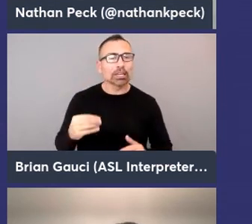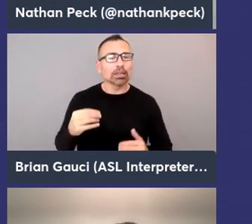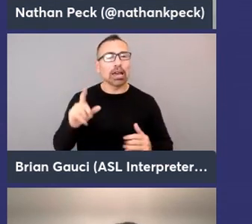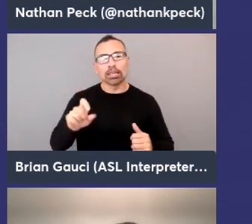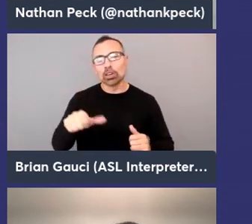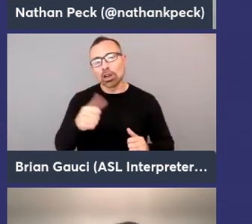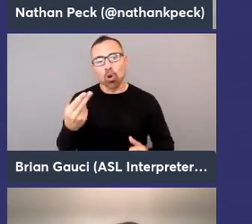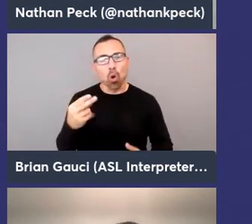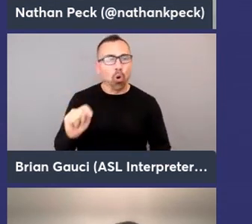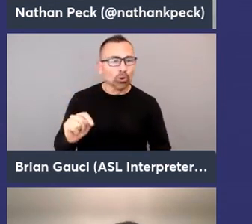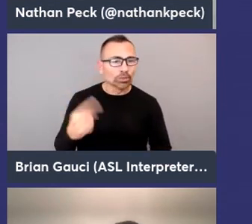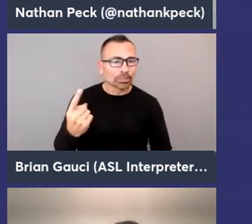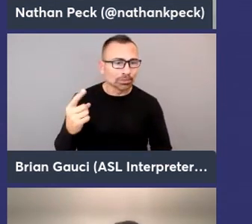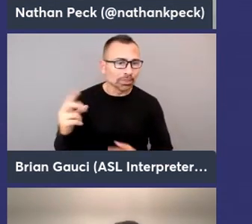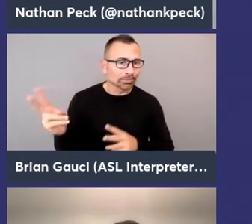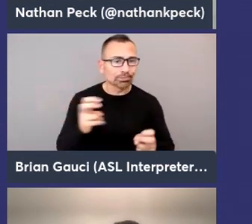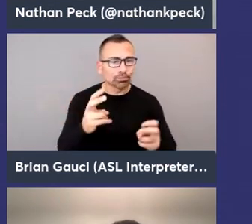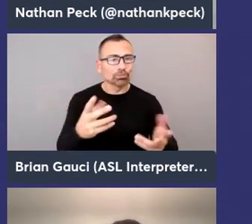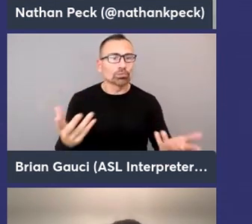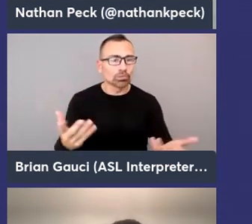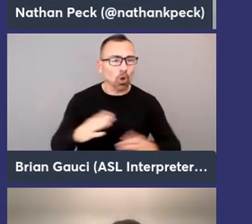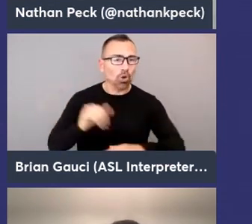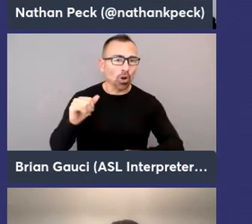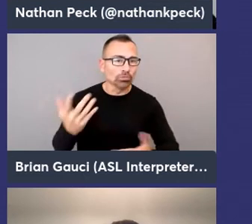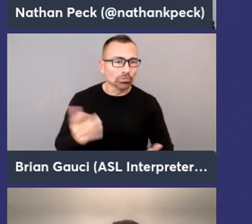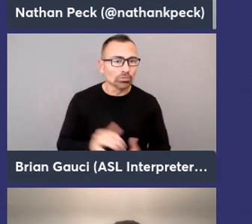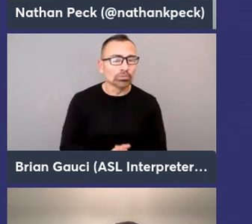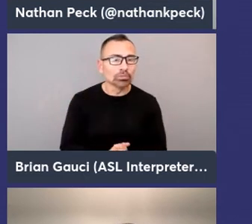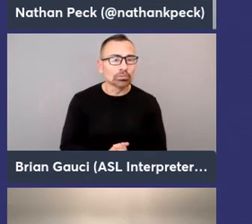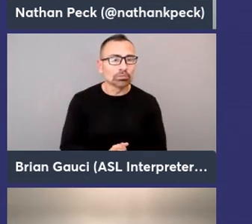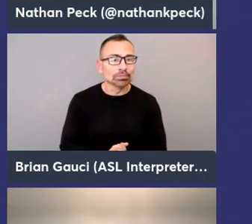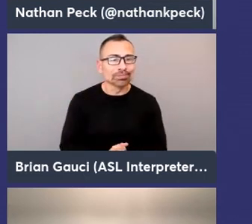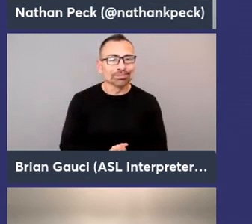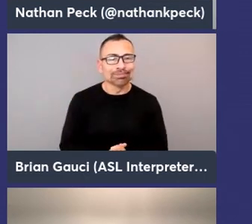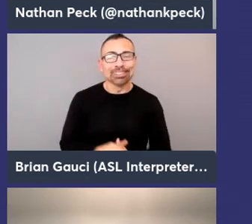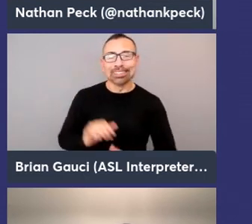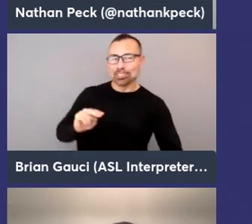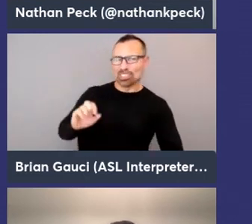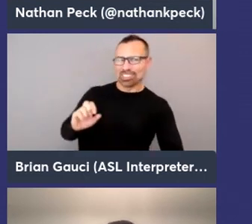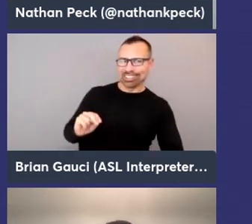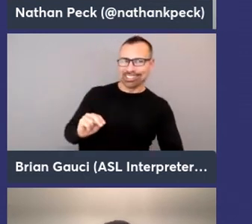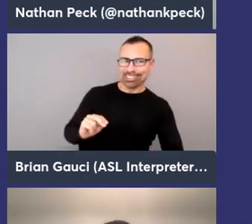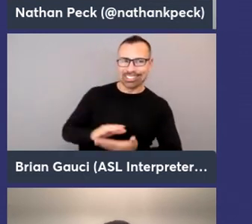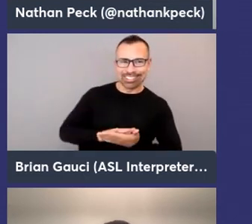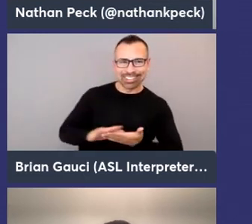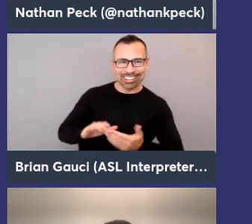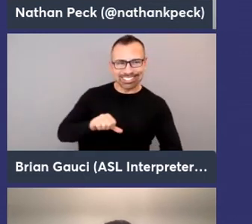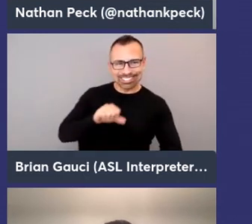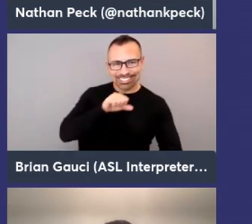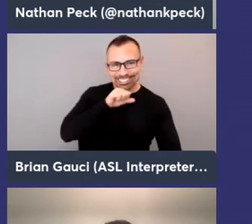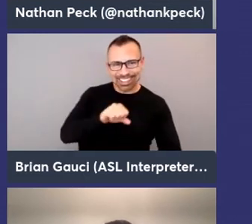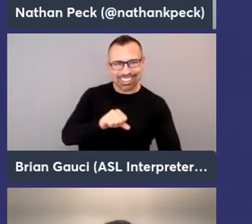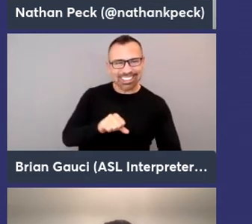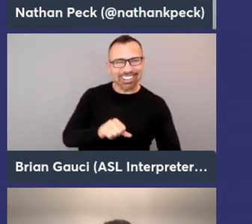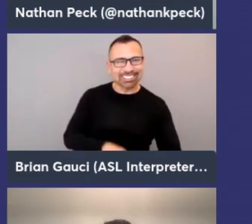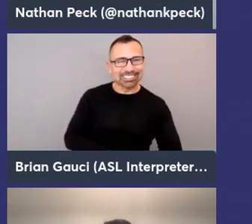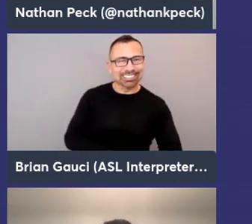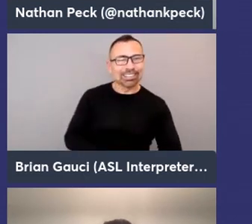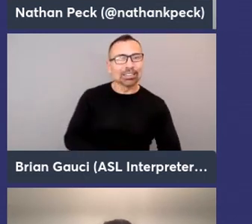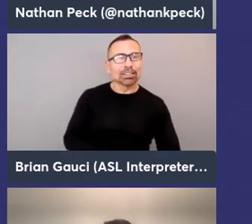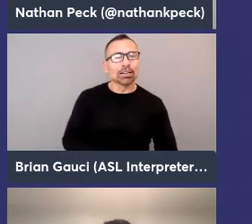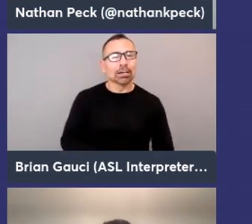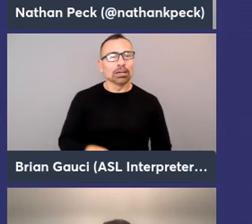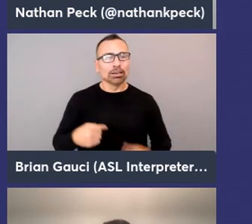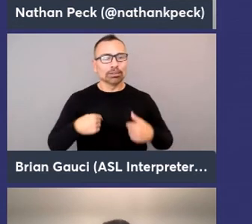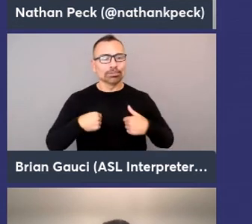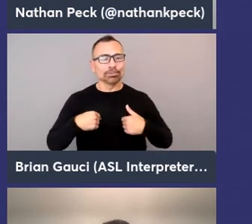like that. Very nice. I like that. Yeah. Um, And one more so thing I want